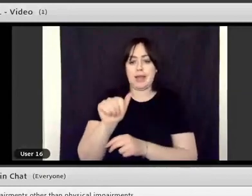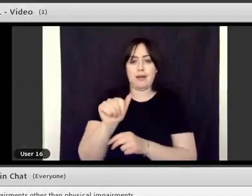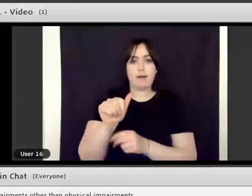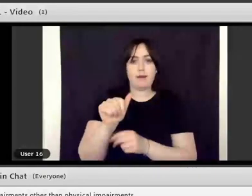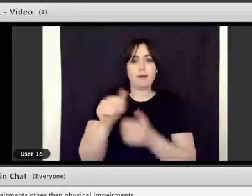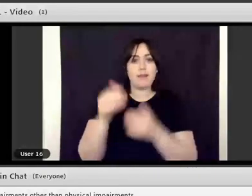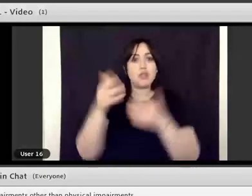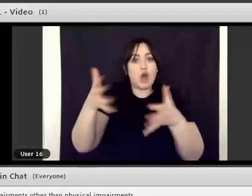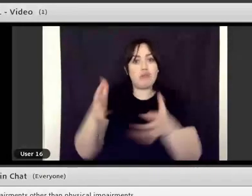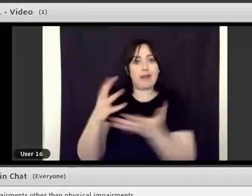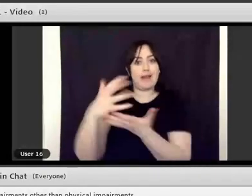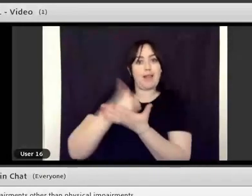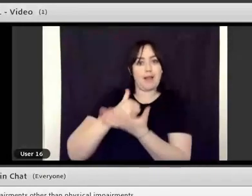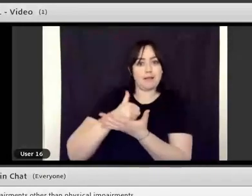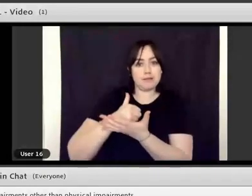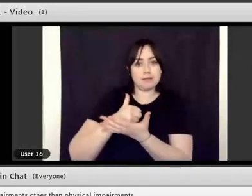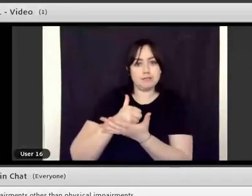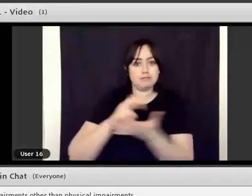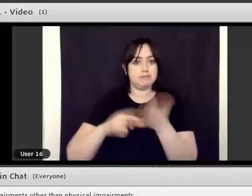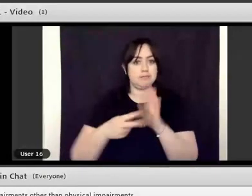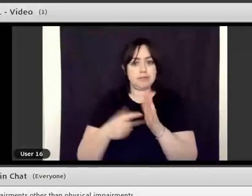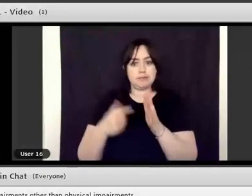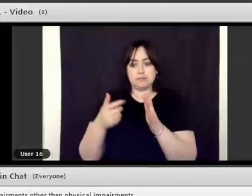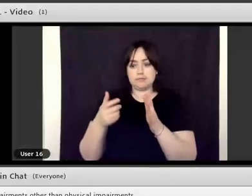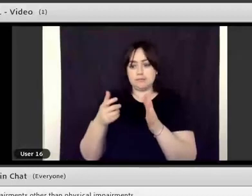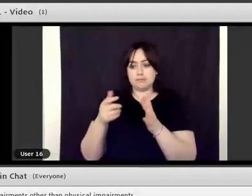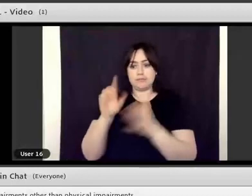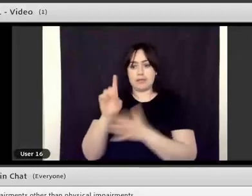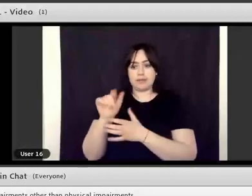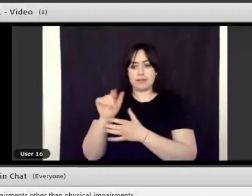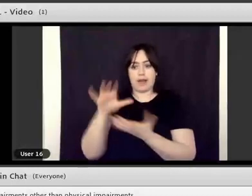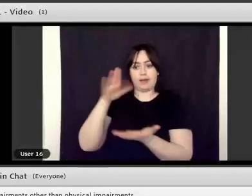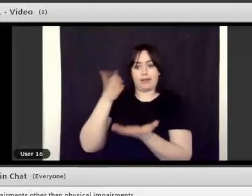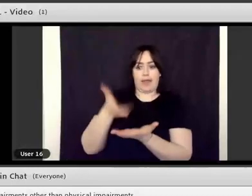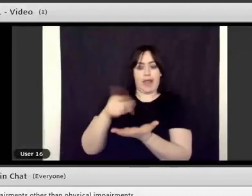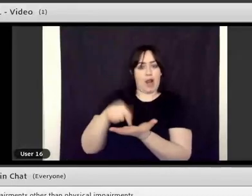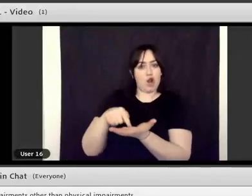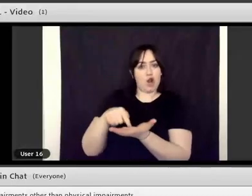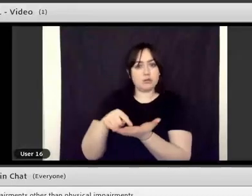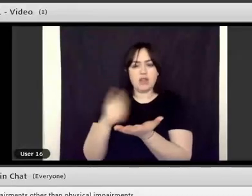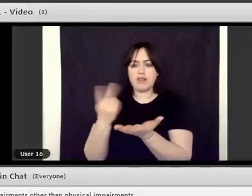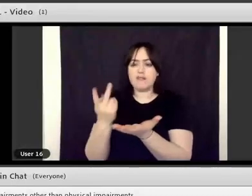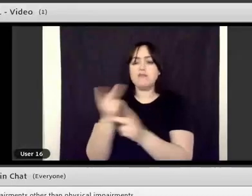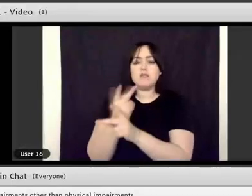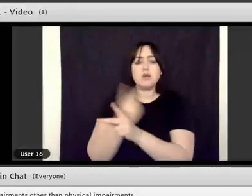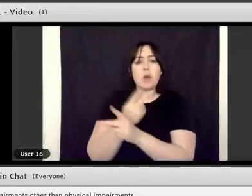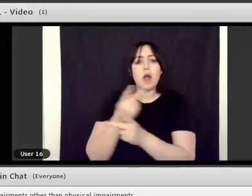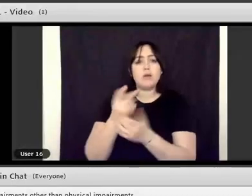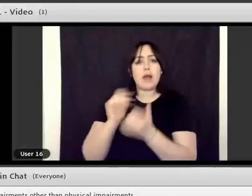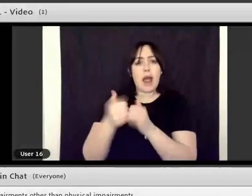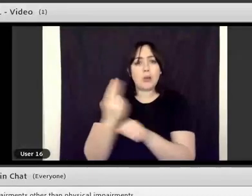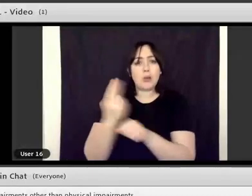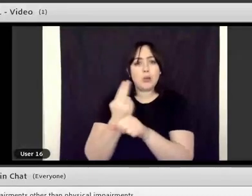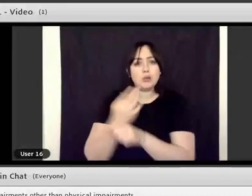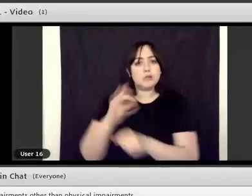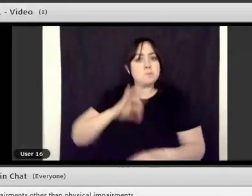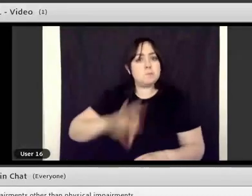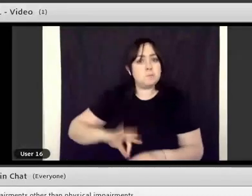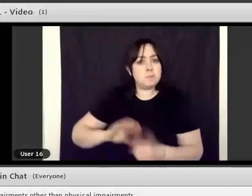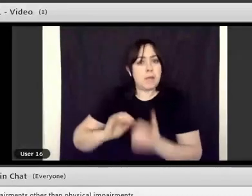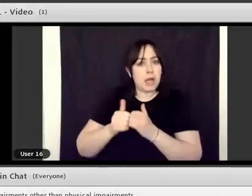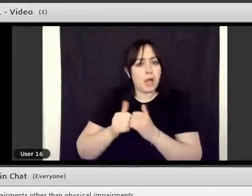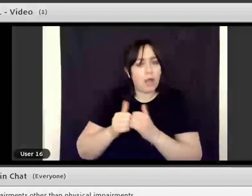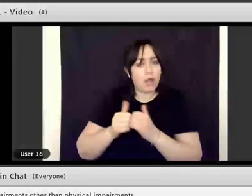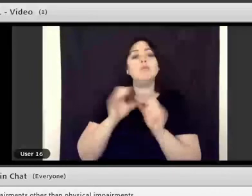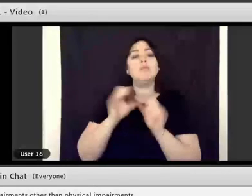has already collected data, and you're trying to decide what use is this data that somebody has already collected. Then you can go sort of